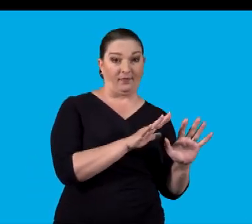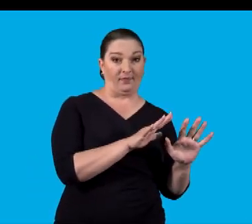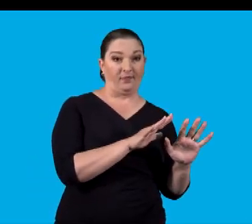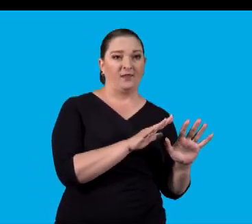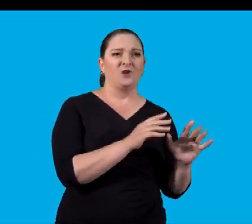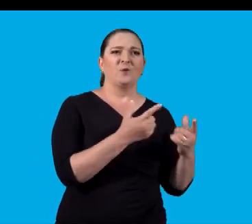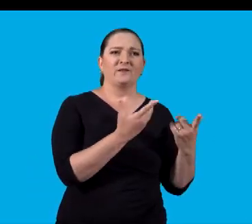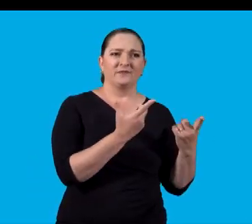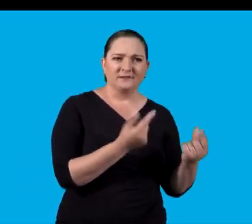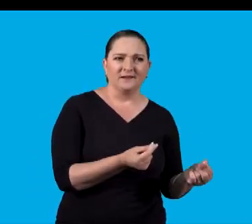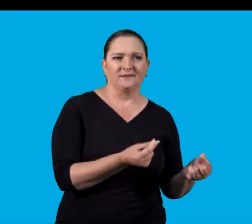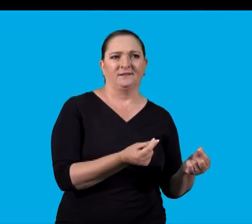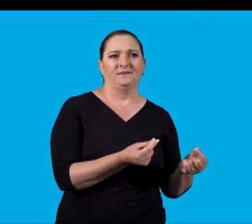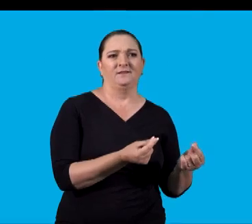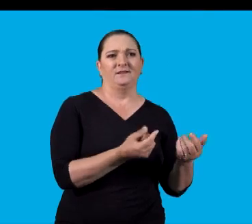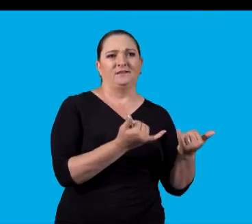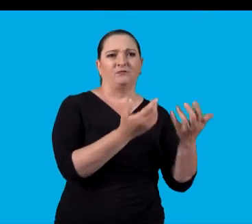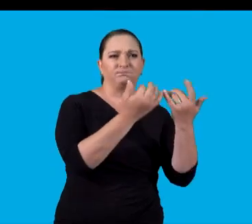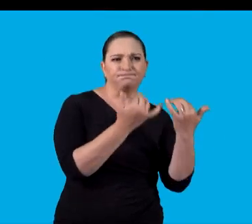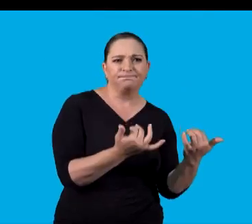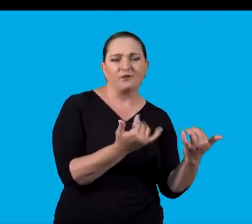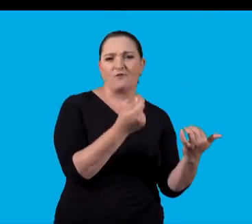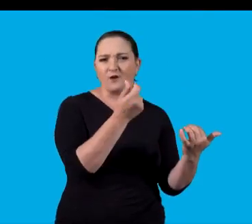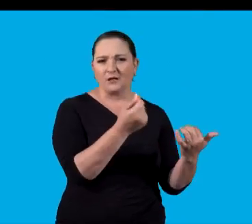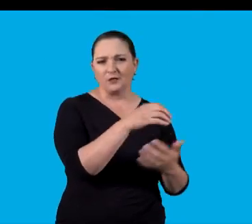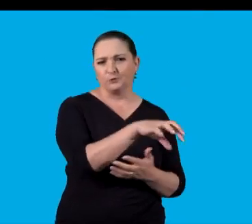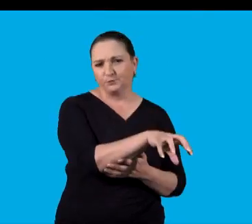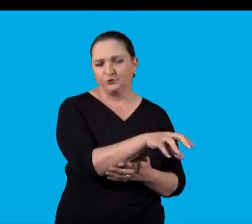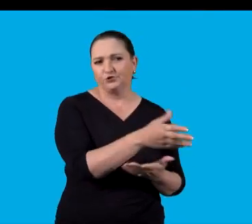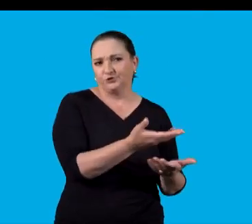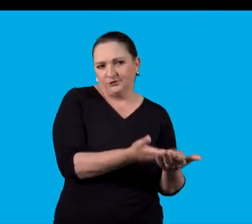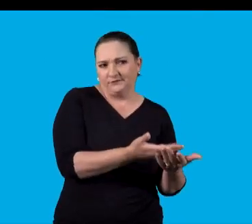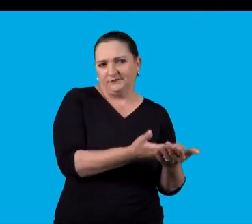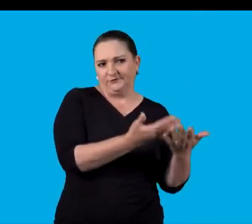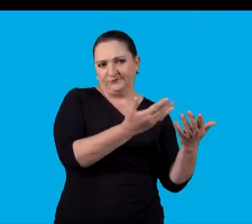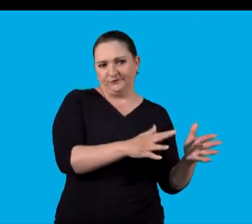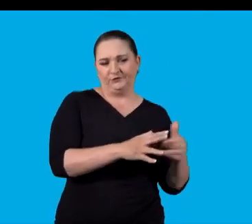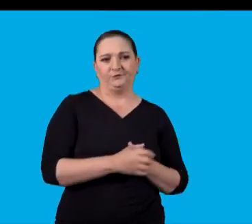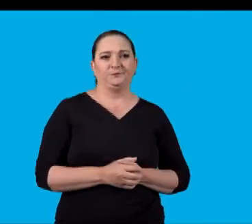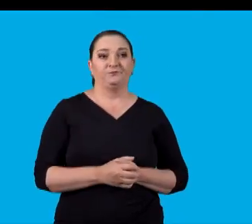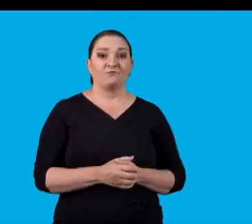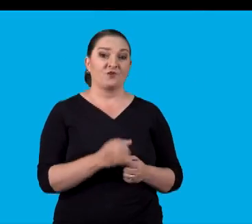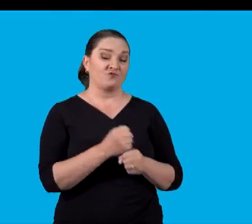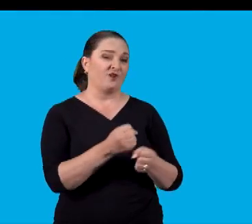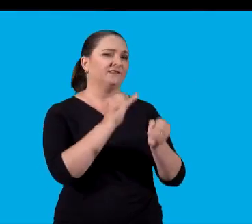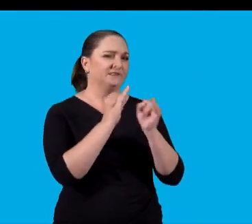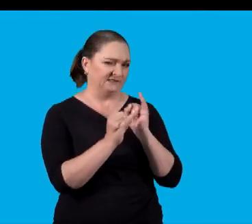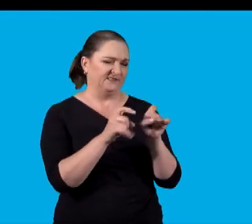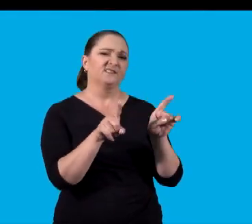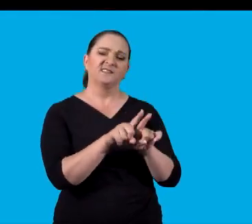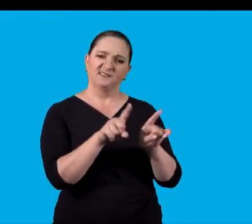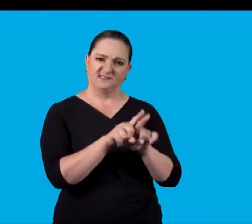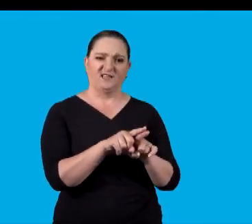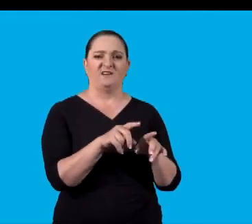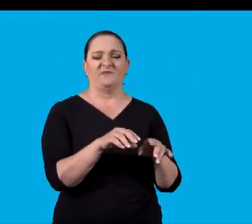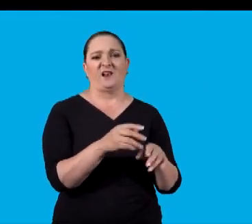the statement of financial position, and you understand the different parts of the statement of financial position. And in grade 11,